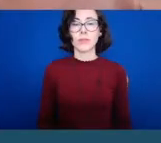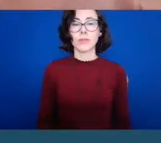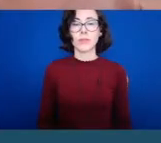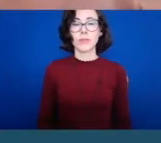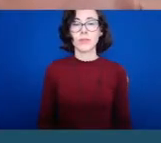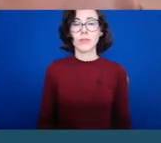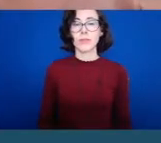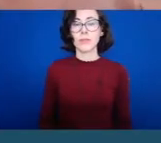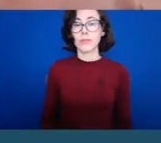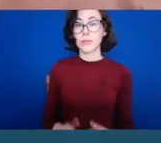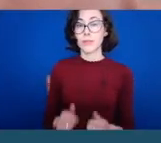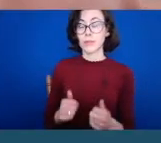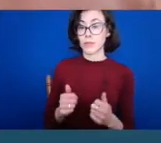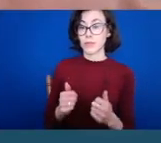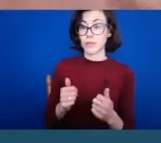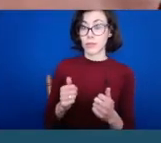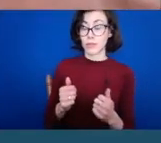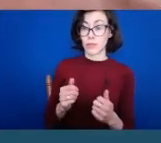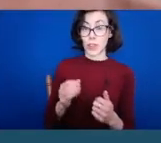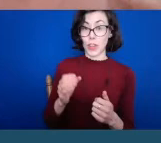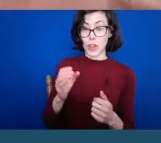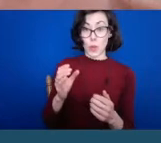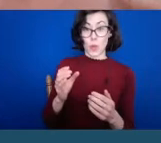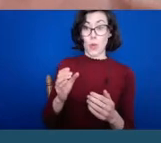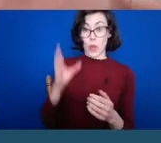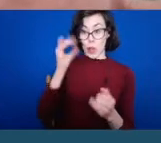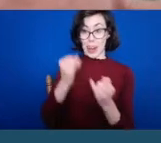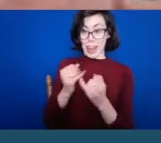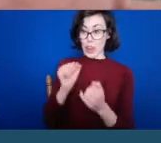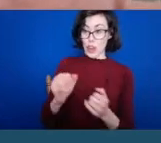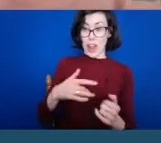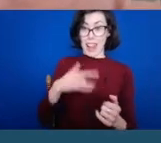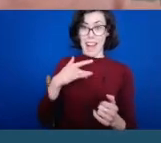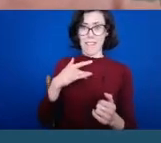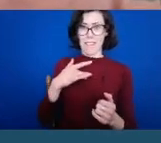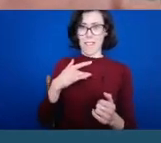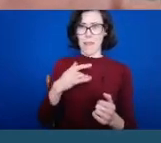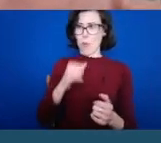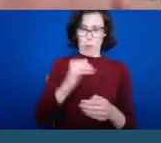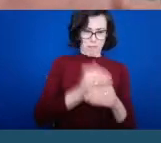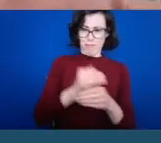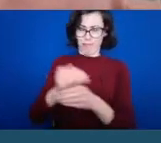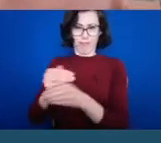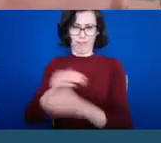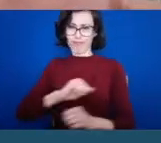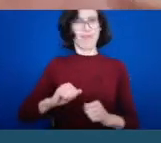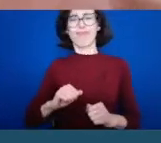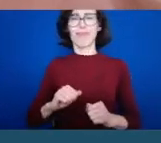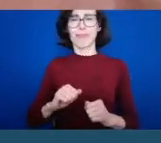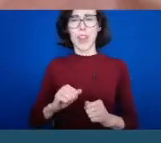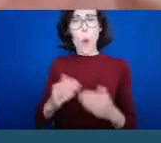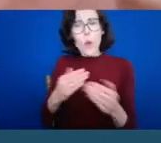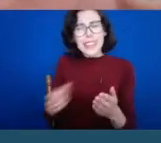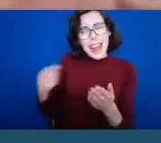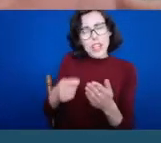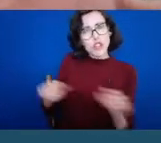Joanne, it certainly seems like you've spent your life making sure that things just don't hold you back. So what were the extra challenges that you faced then since COVID